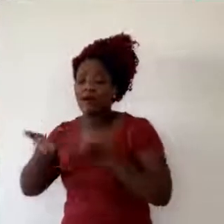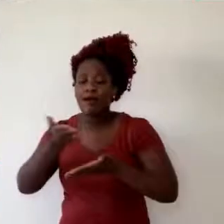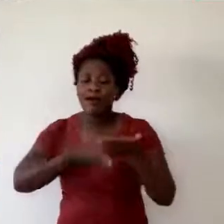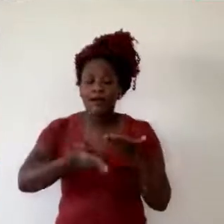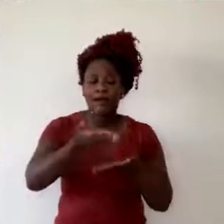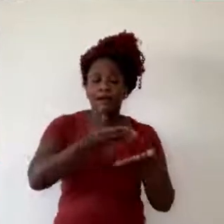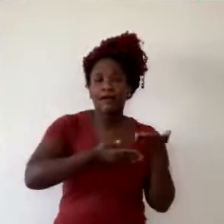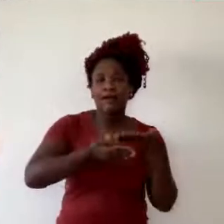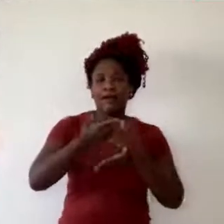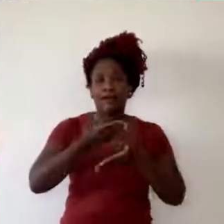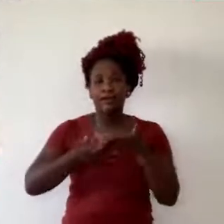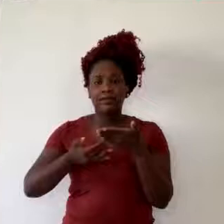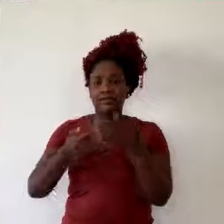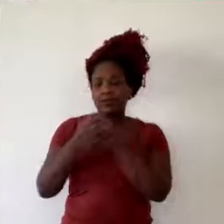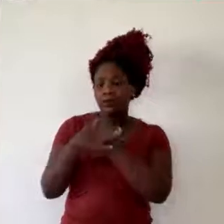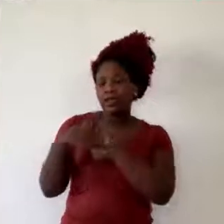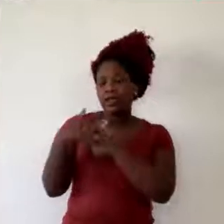relate